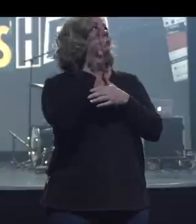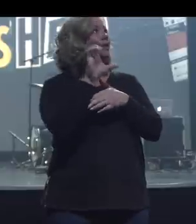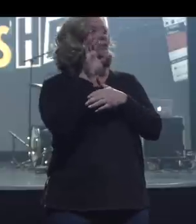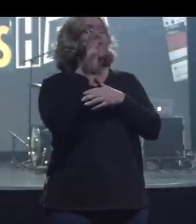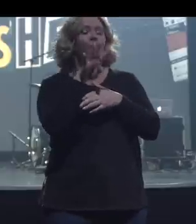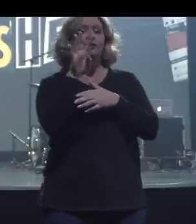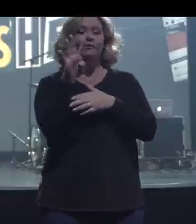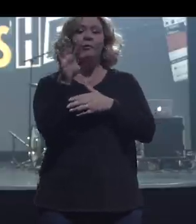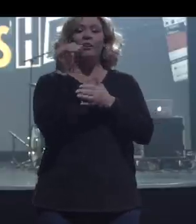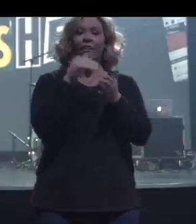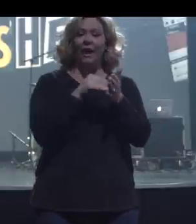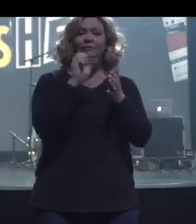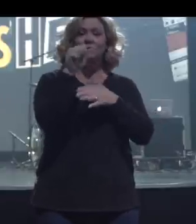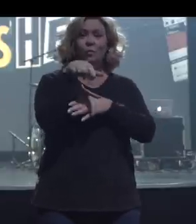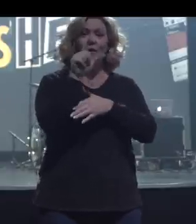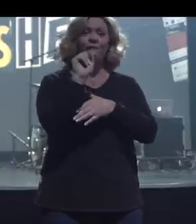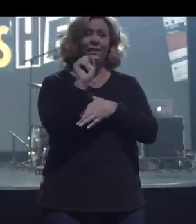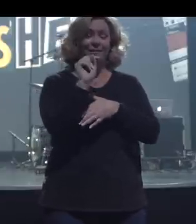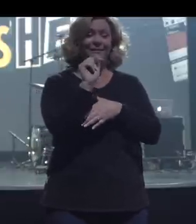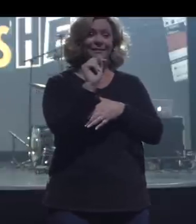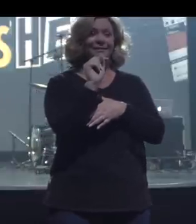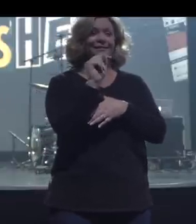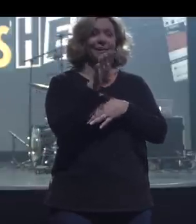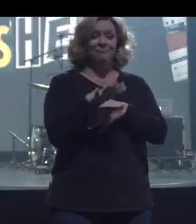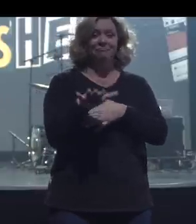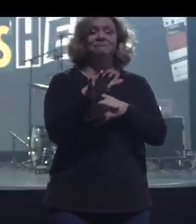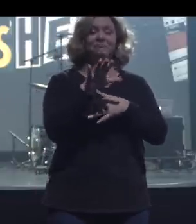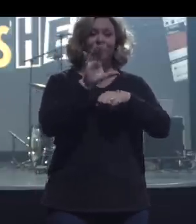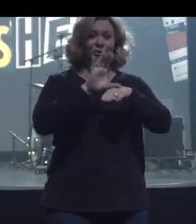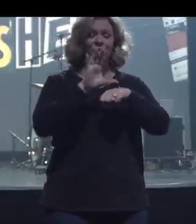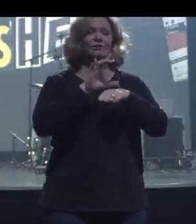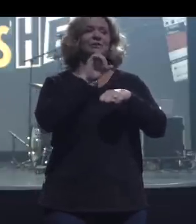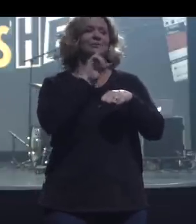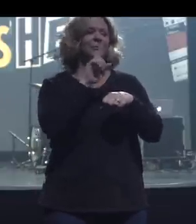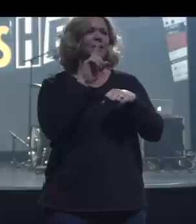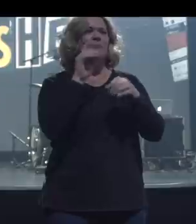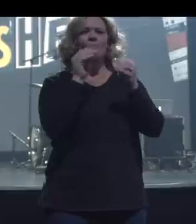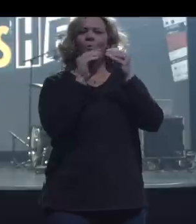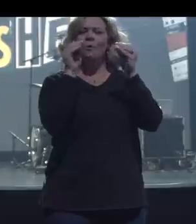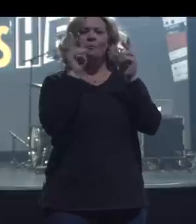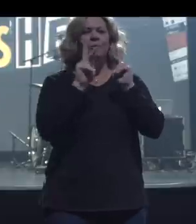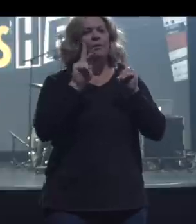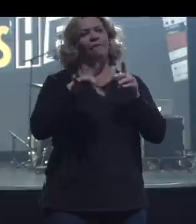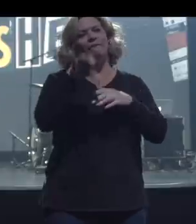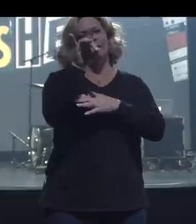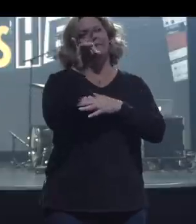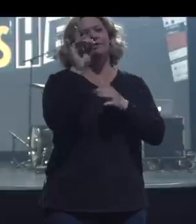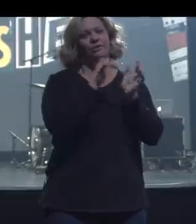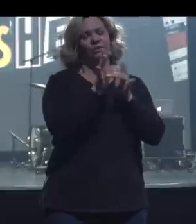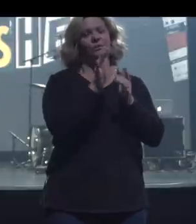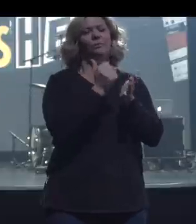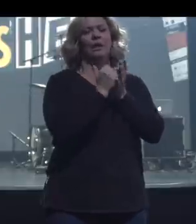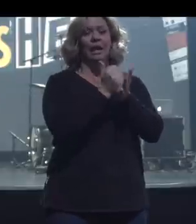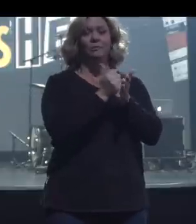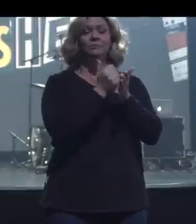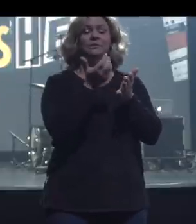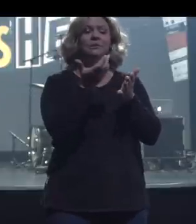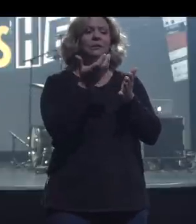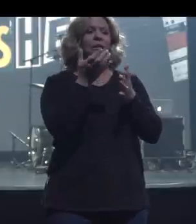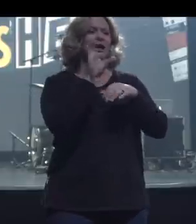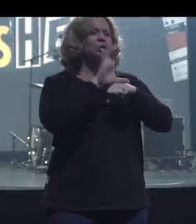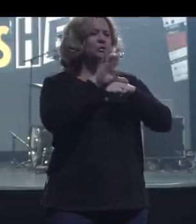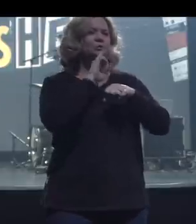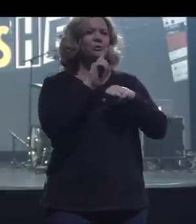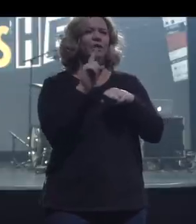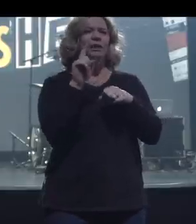244,000 square feet of space that's all being used so more people find Jesus. We even helped a church in that was a meeting